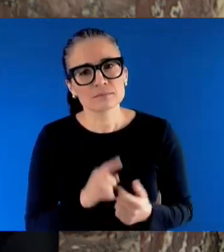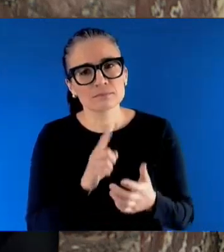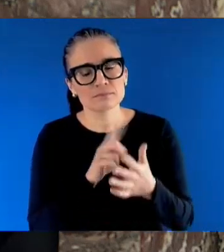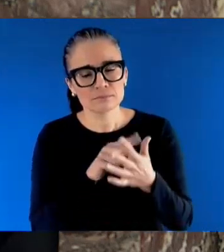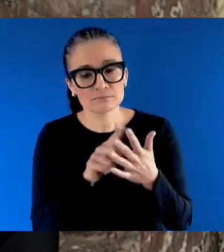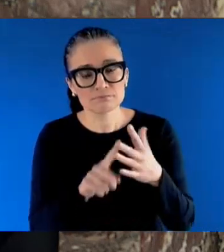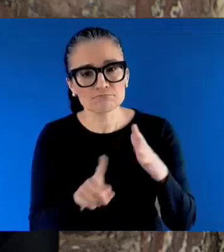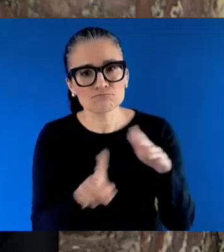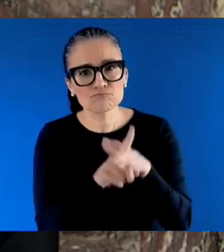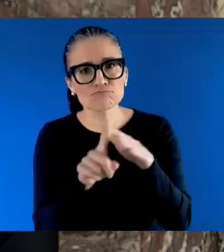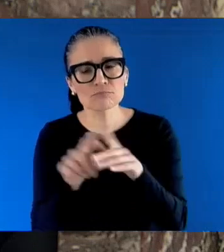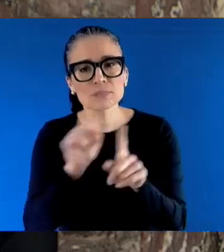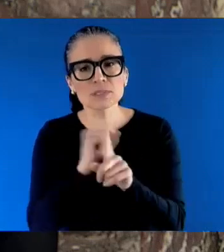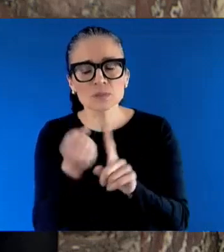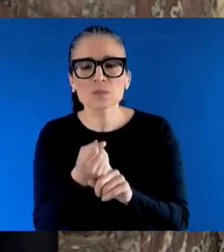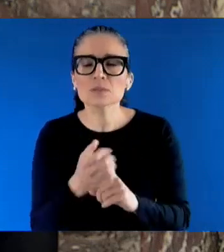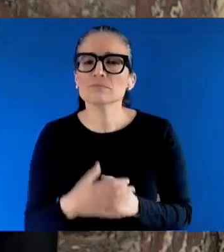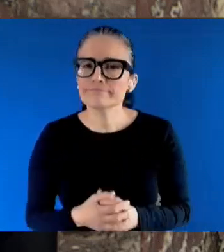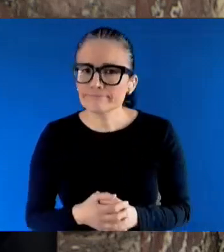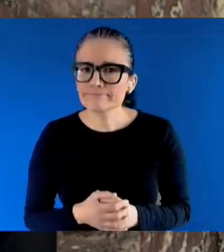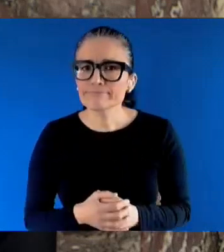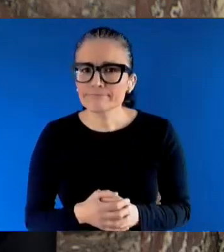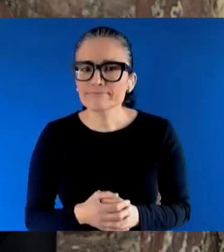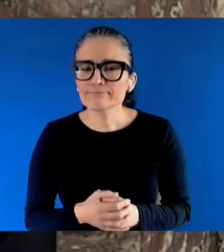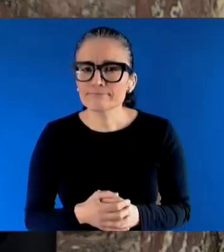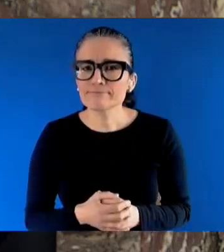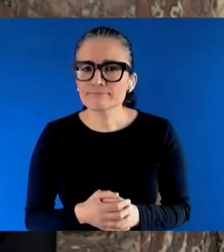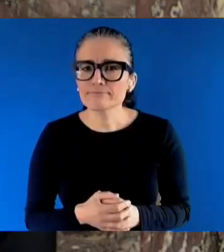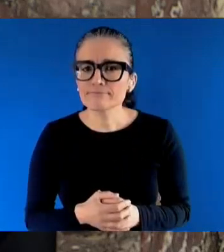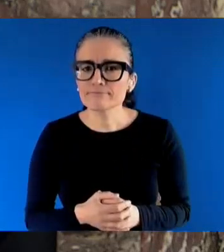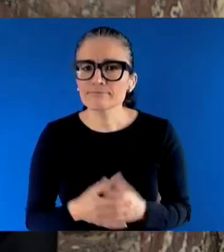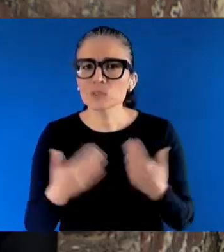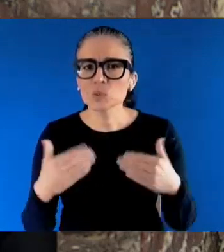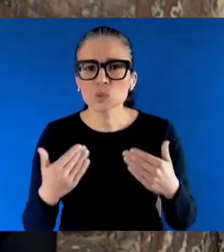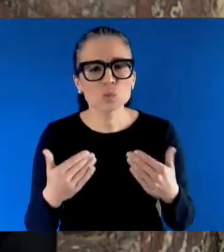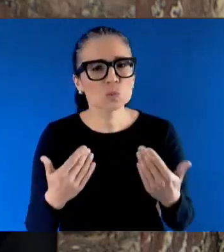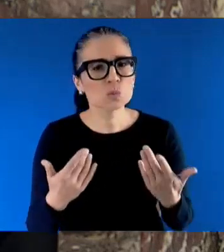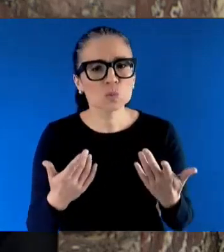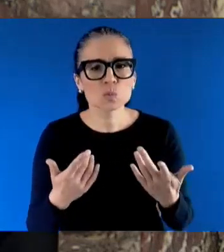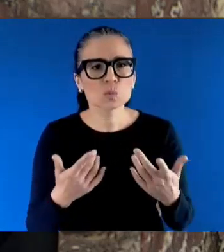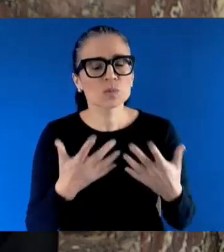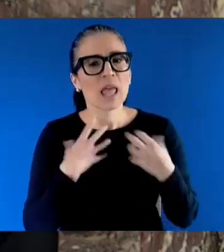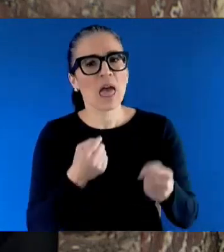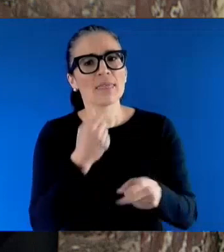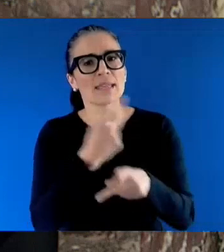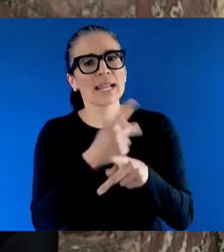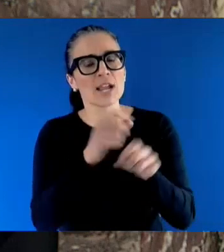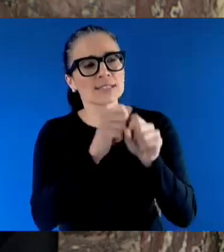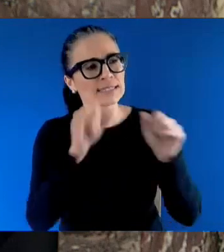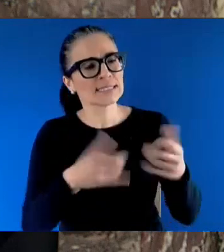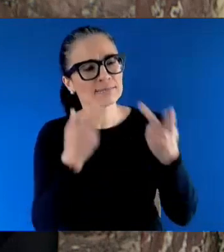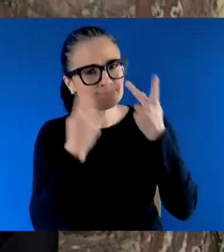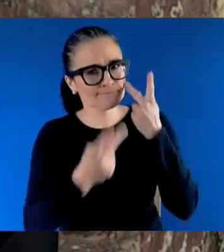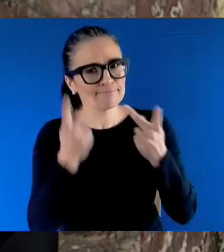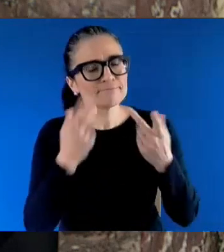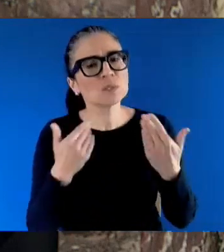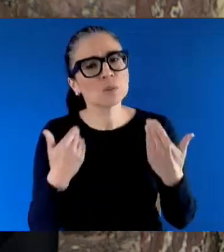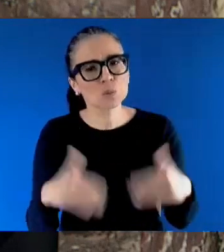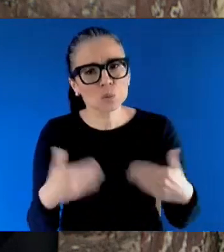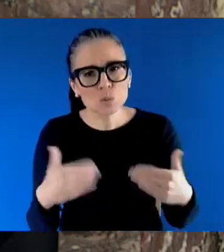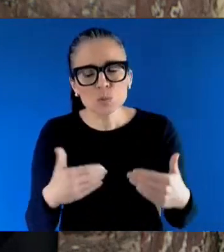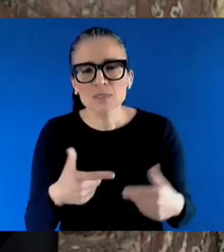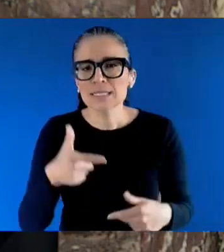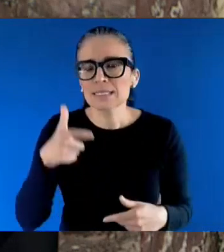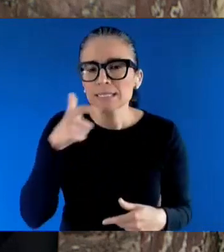in facing the healthcare system. I know that our healthcare professionals, in particular, our ambulance paramedics and dispatchers, who address these